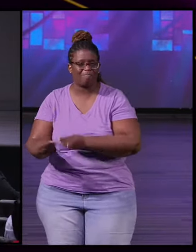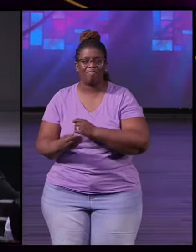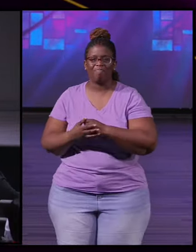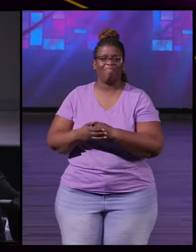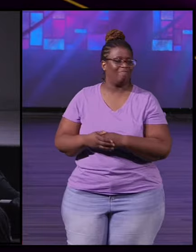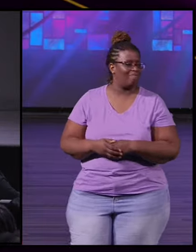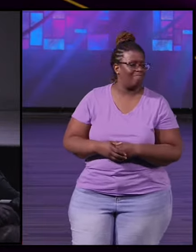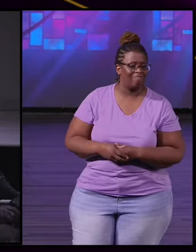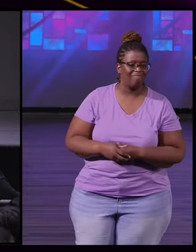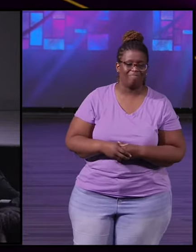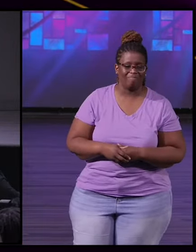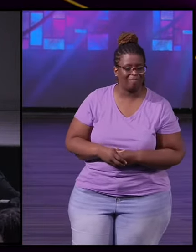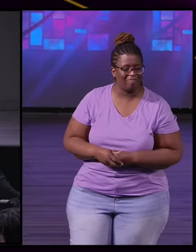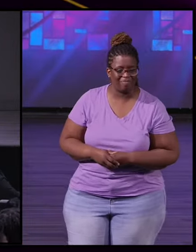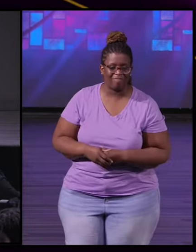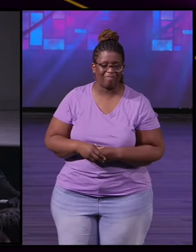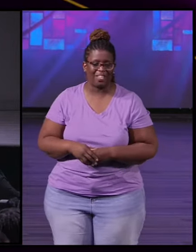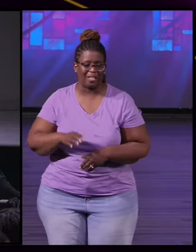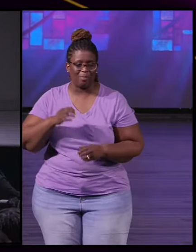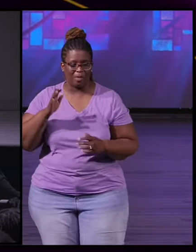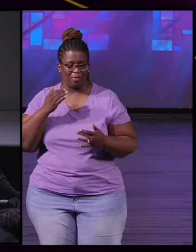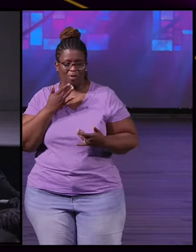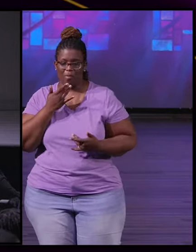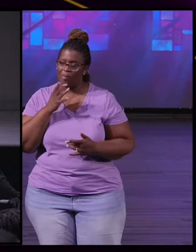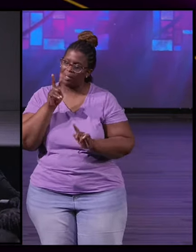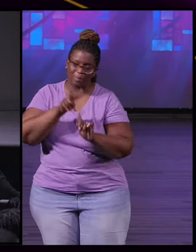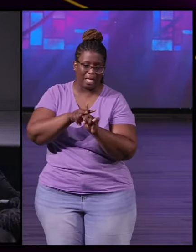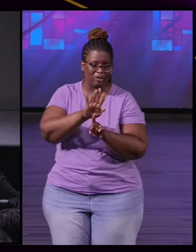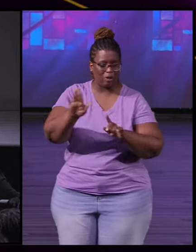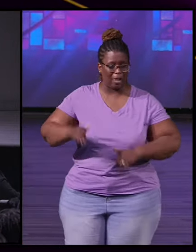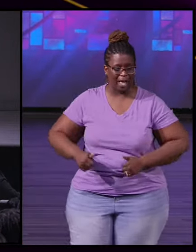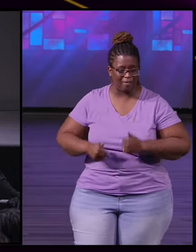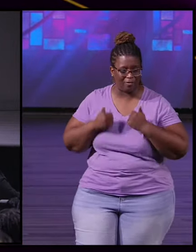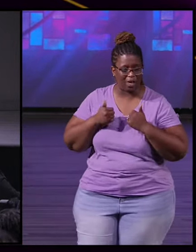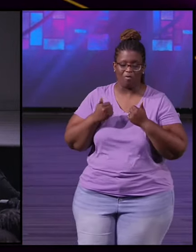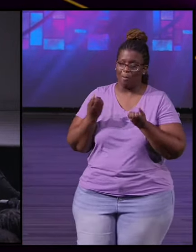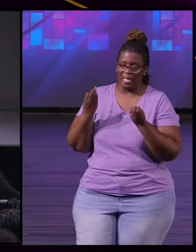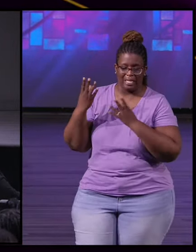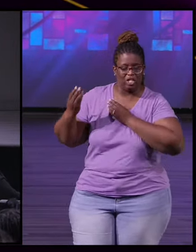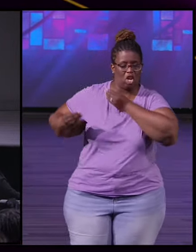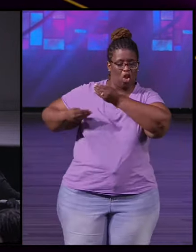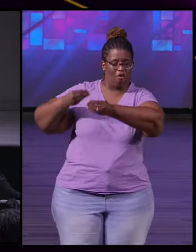his favor we'll wait be for you. Upon you and a thousand on, we'll wait for you.